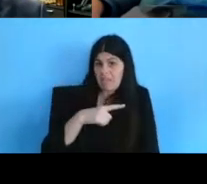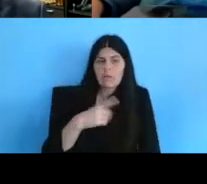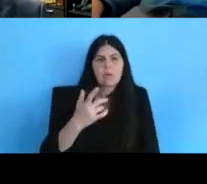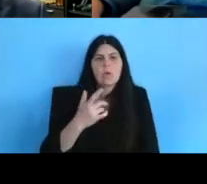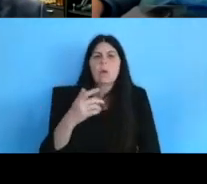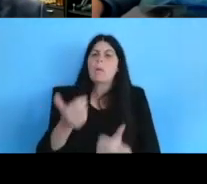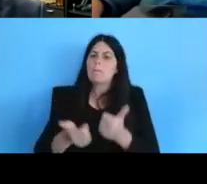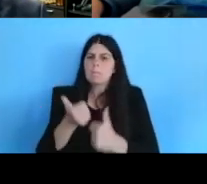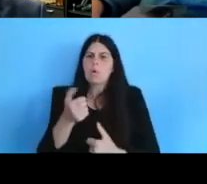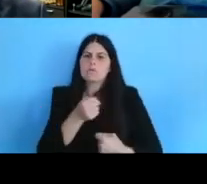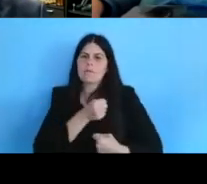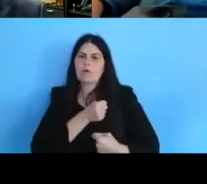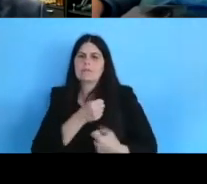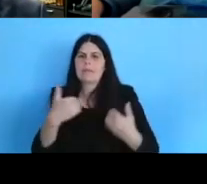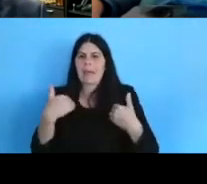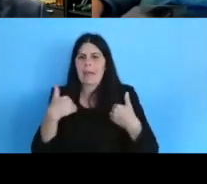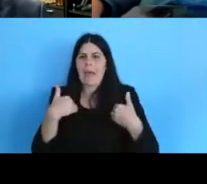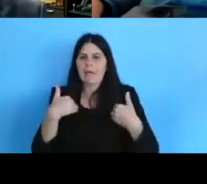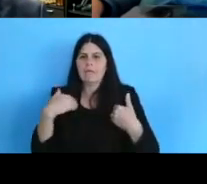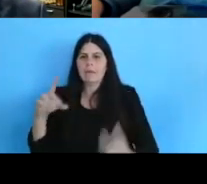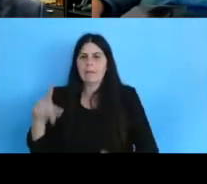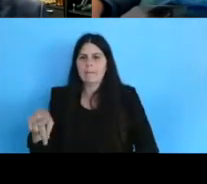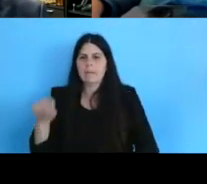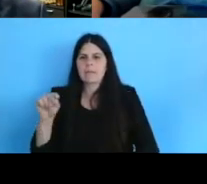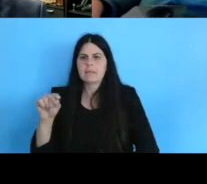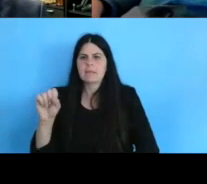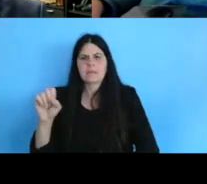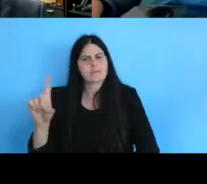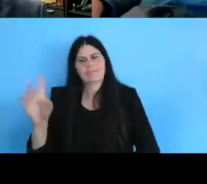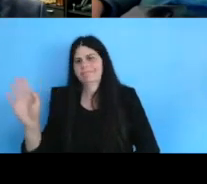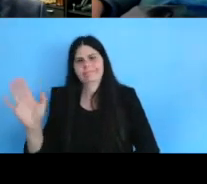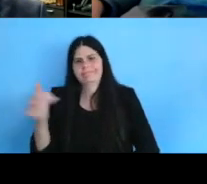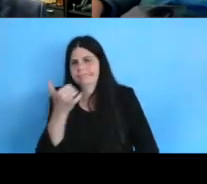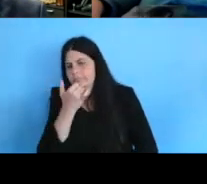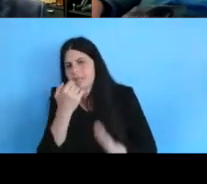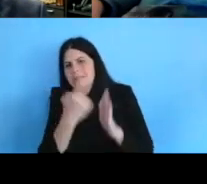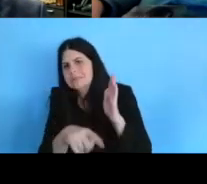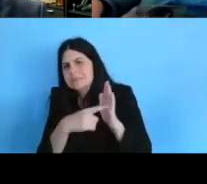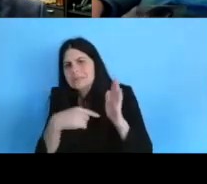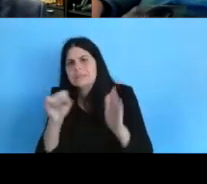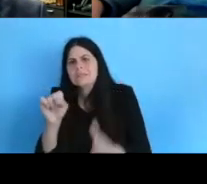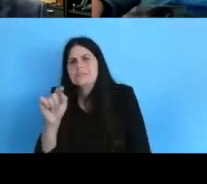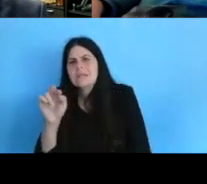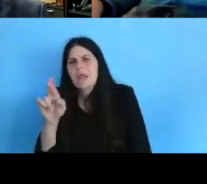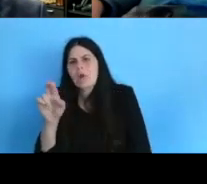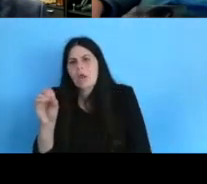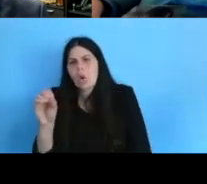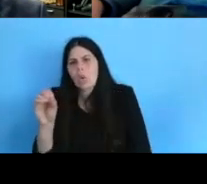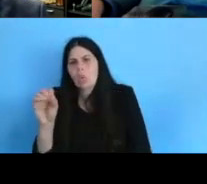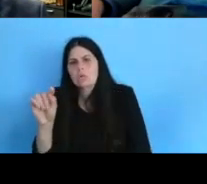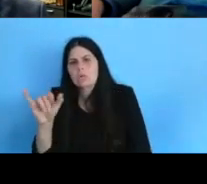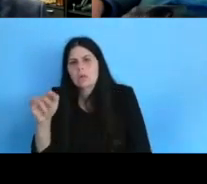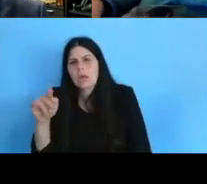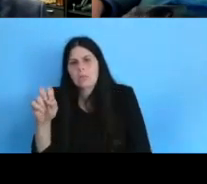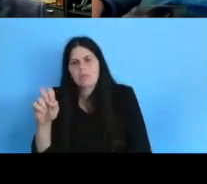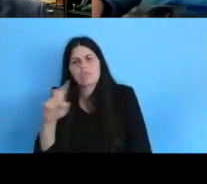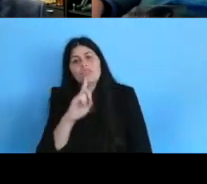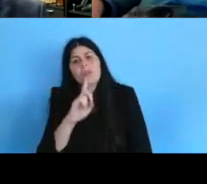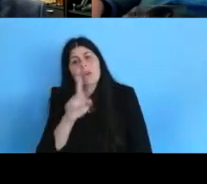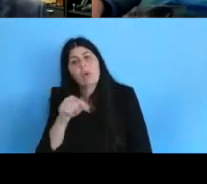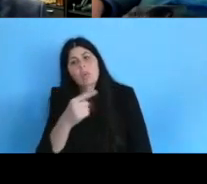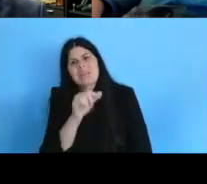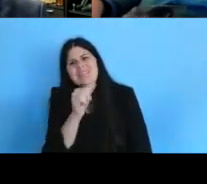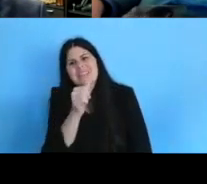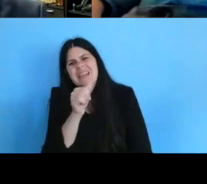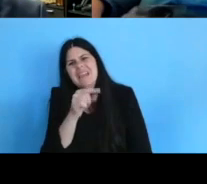PTSD. That's a stereotype, because when you start to look at the data coming from the VA, about 10 to 20% of veterans may have some